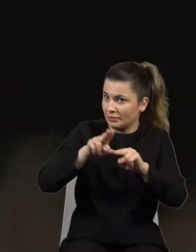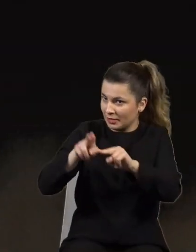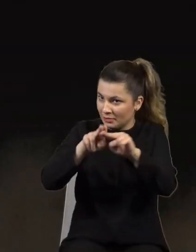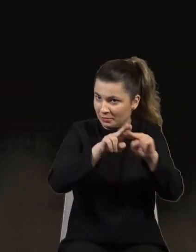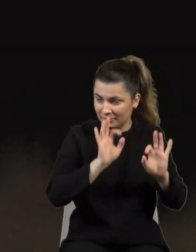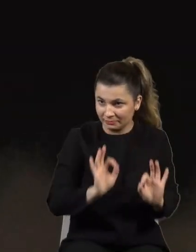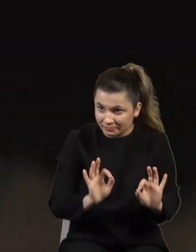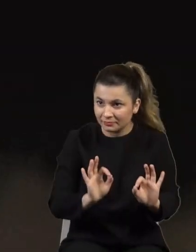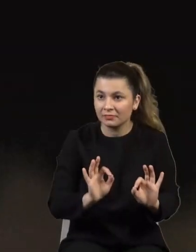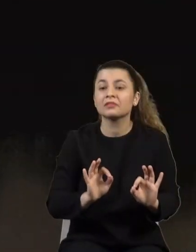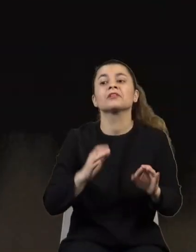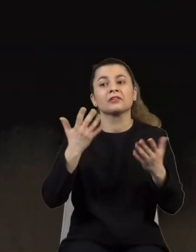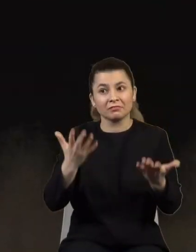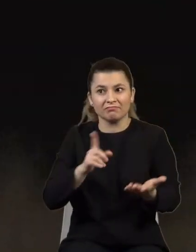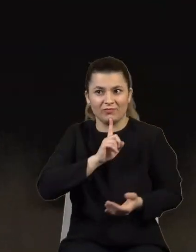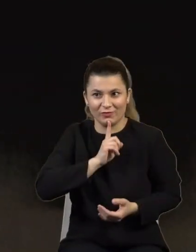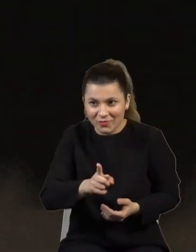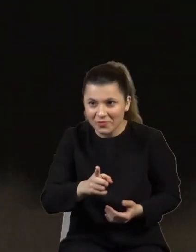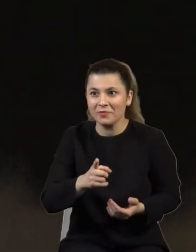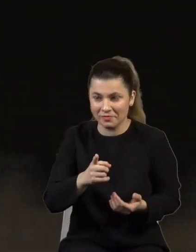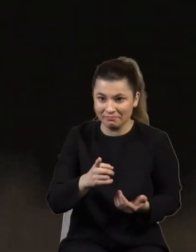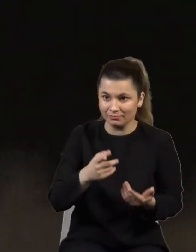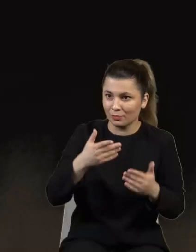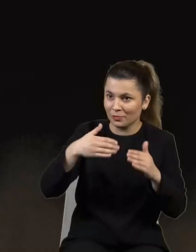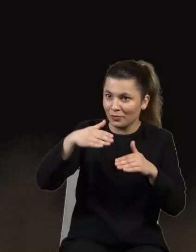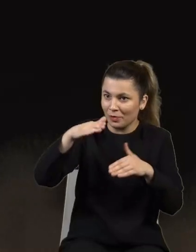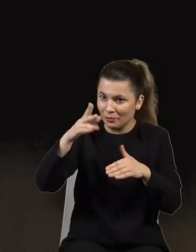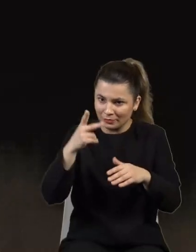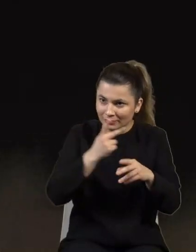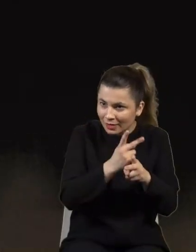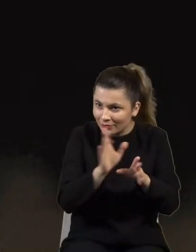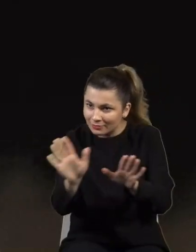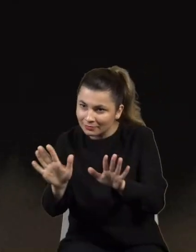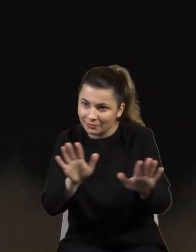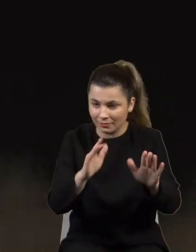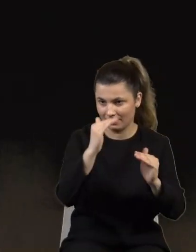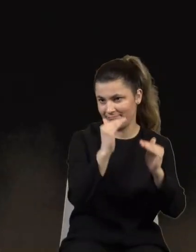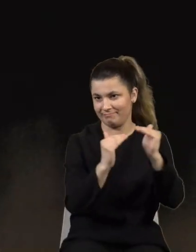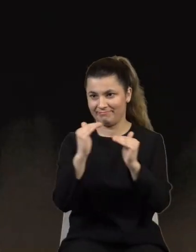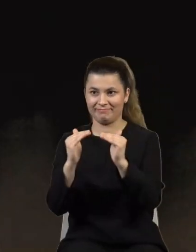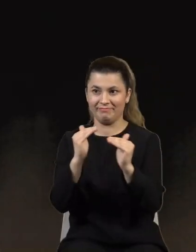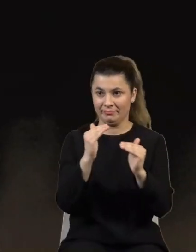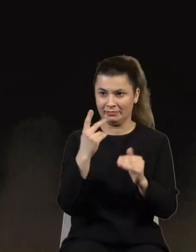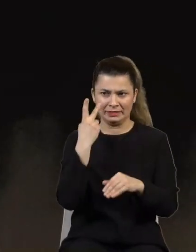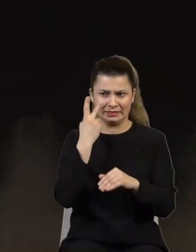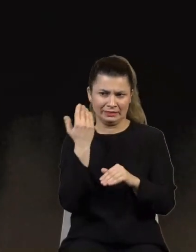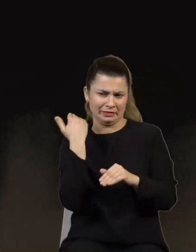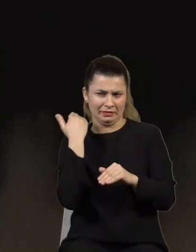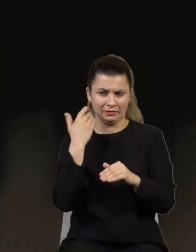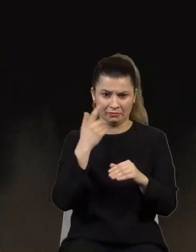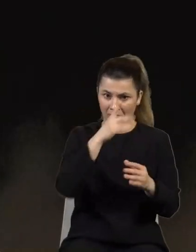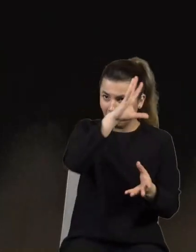although transport produces more than 25% of the greenhouse gas emissions in Europe, it